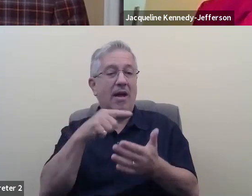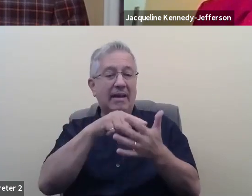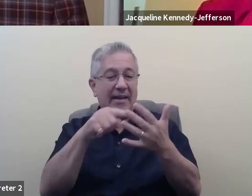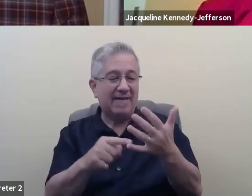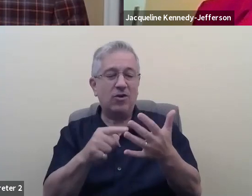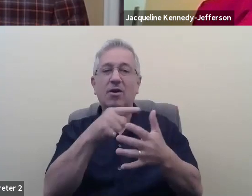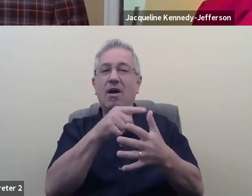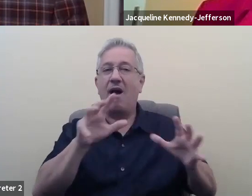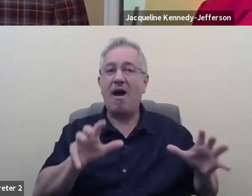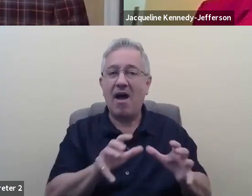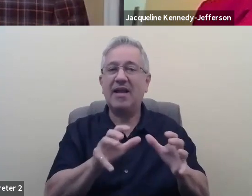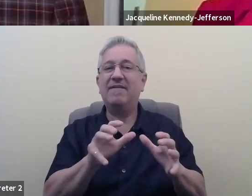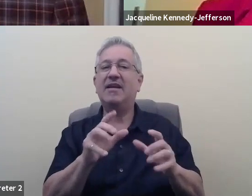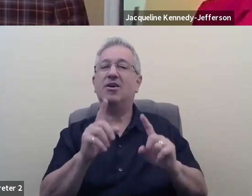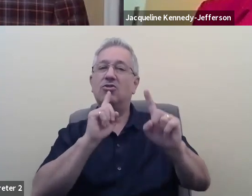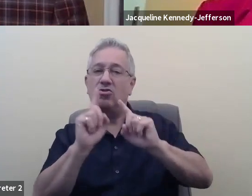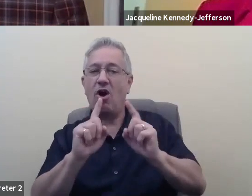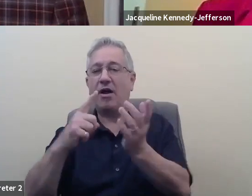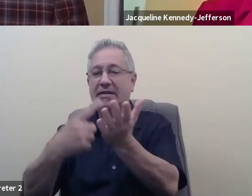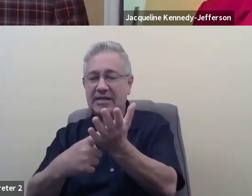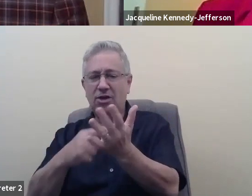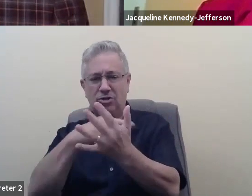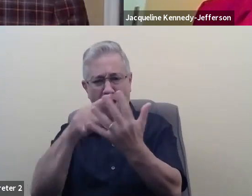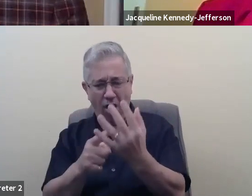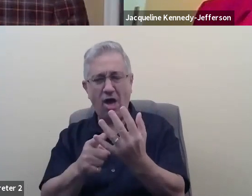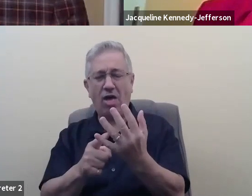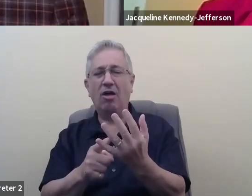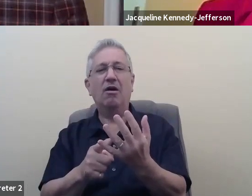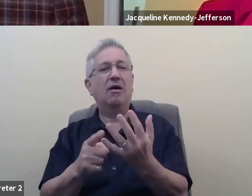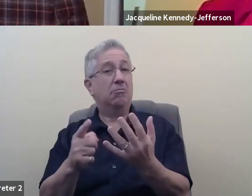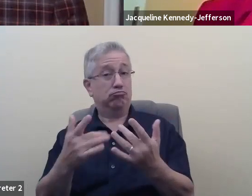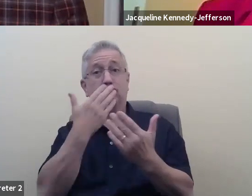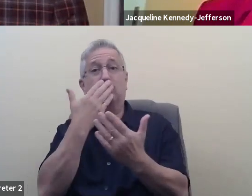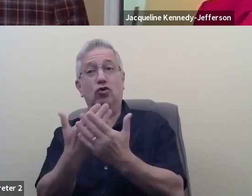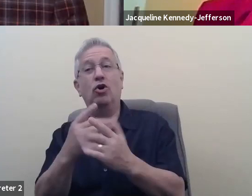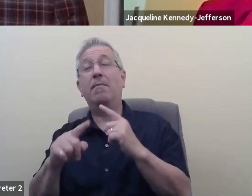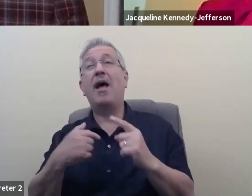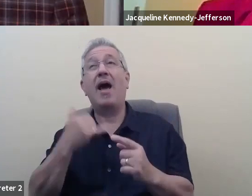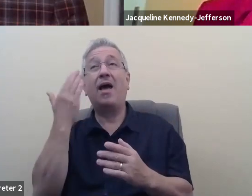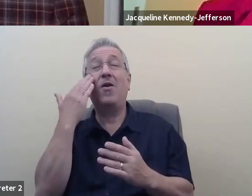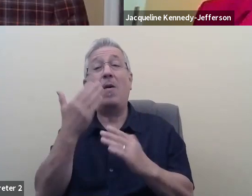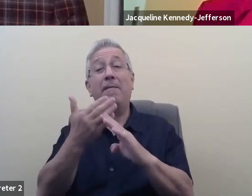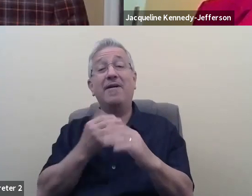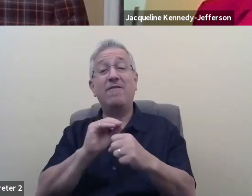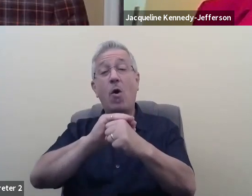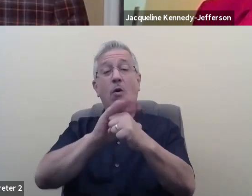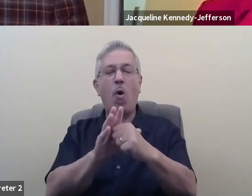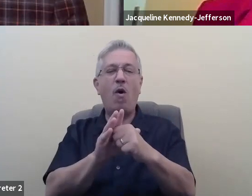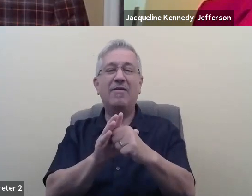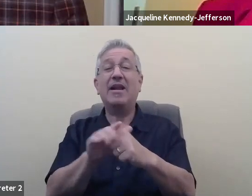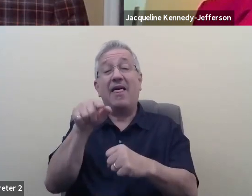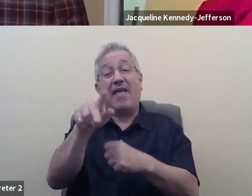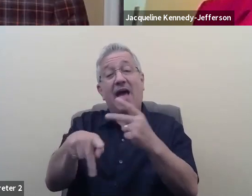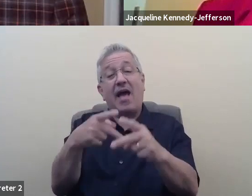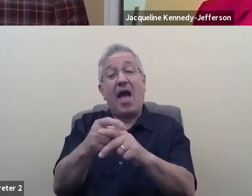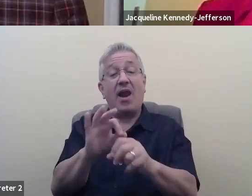to Desiree's point, right? If we would have done this pre-pandemic, it would have probably been in the auditorium, been limited, right? But this is a way for us to broadcast